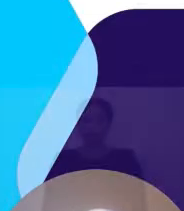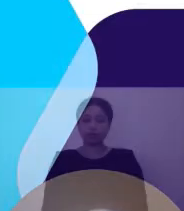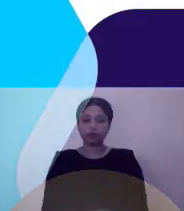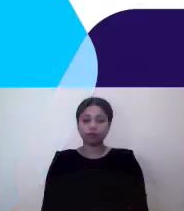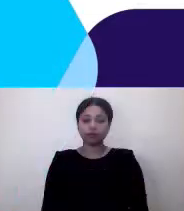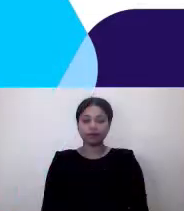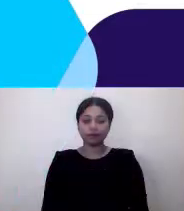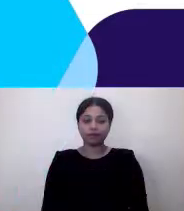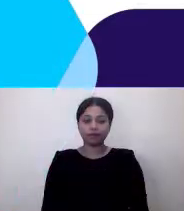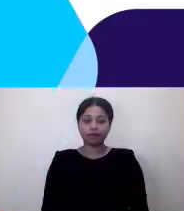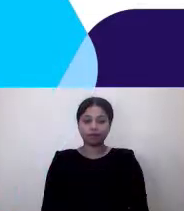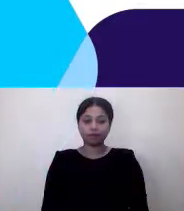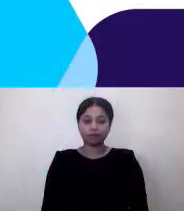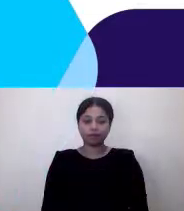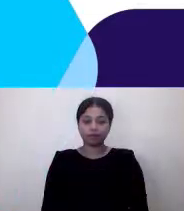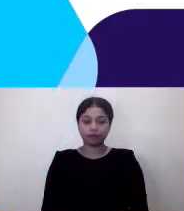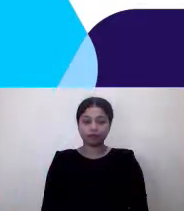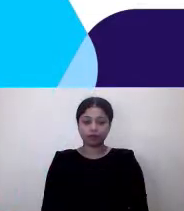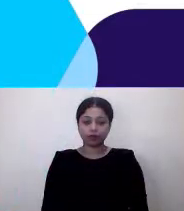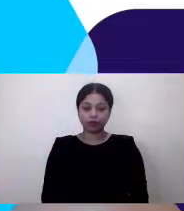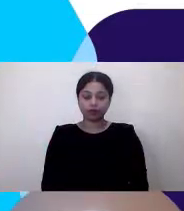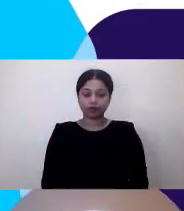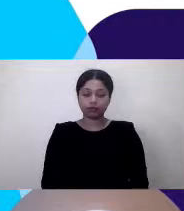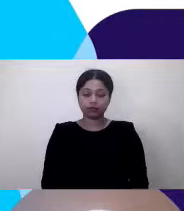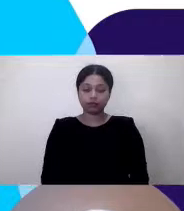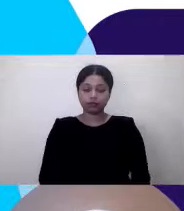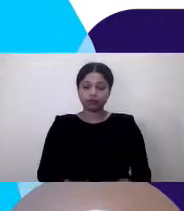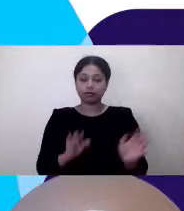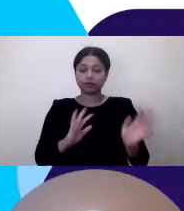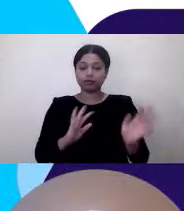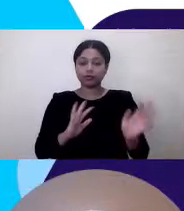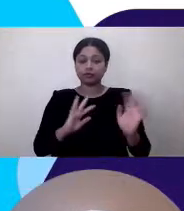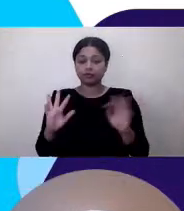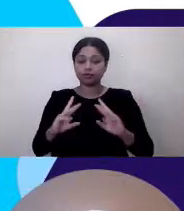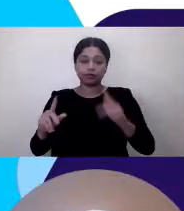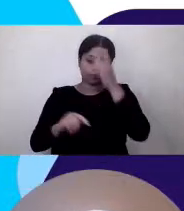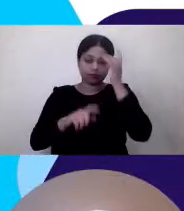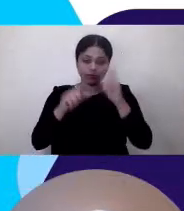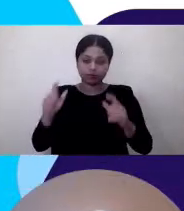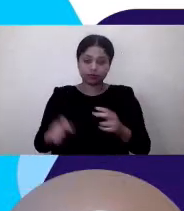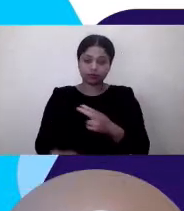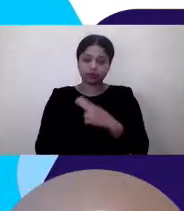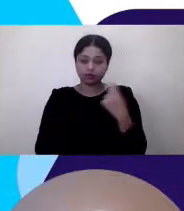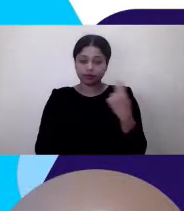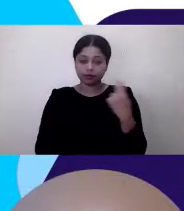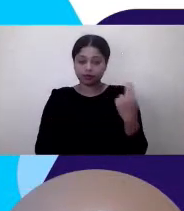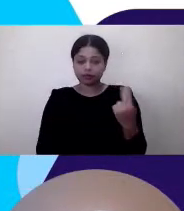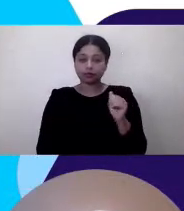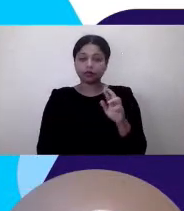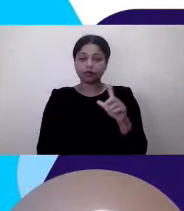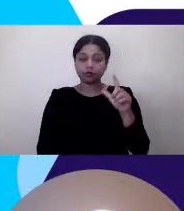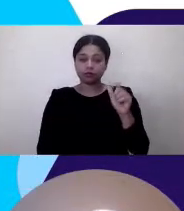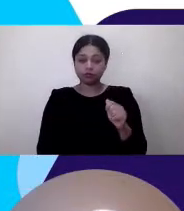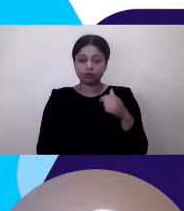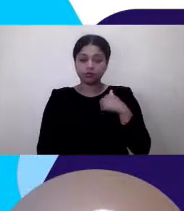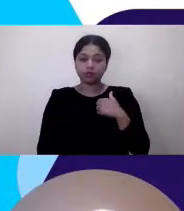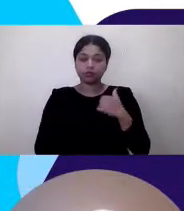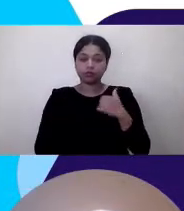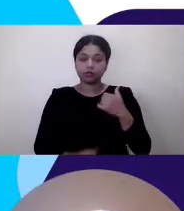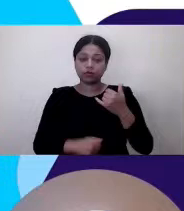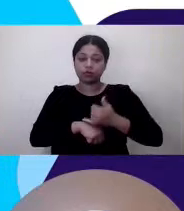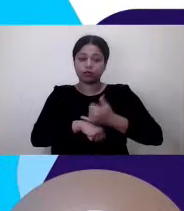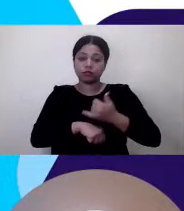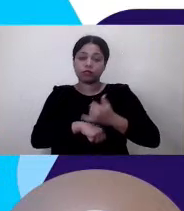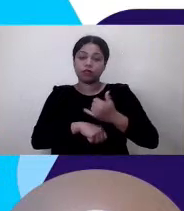Hi everyone, my name is Hala Ahmed. I'm head of English and School Education at the British Council. I'm from Egypt and I'm